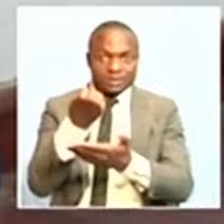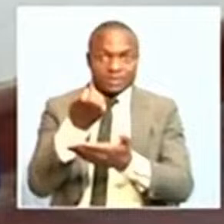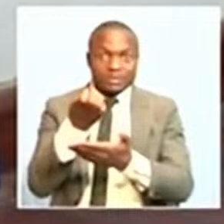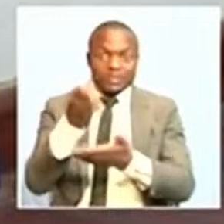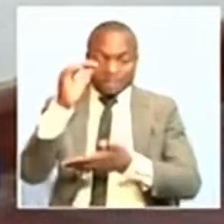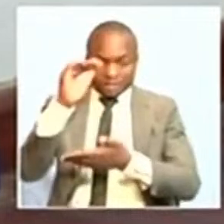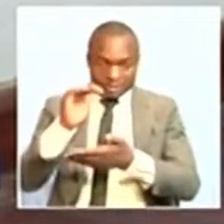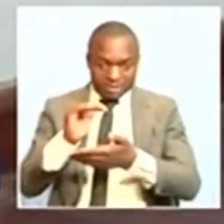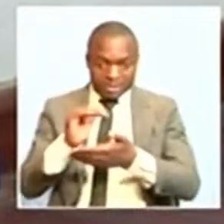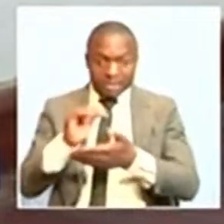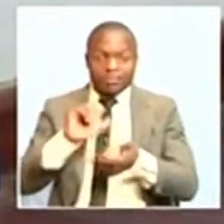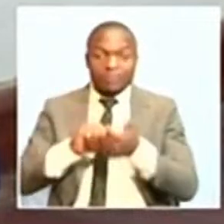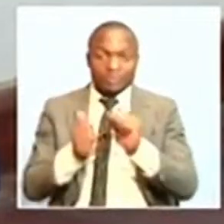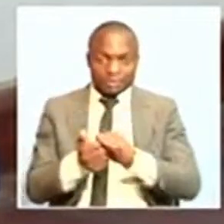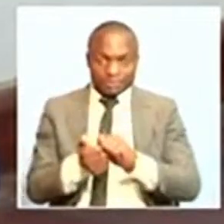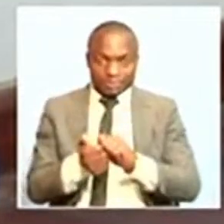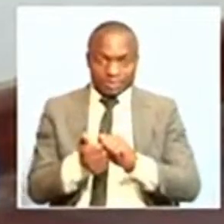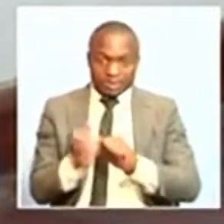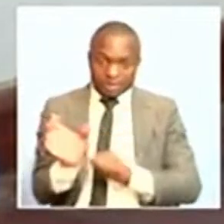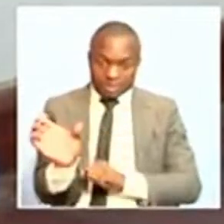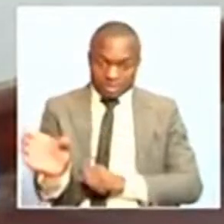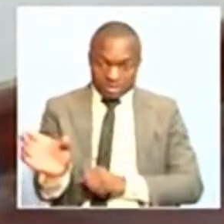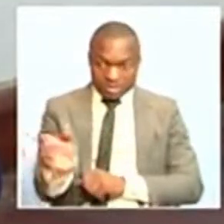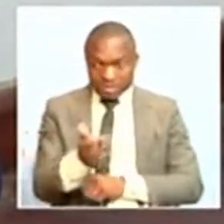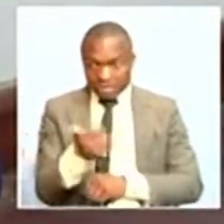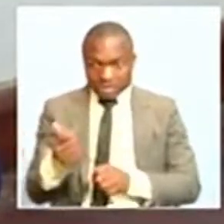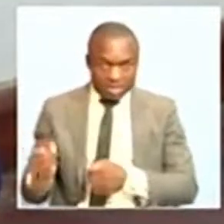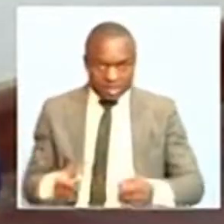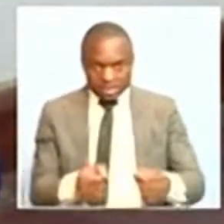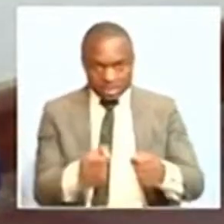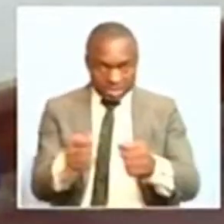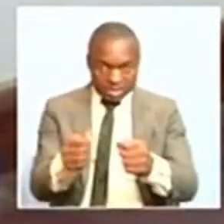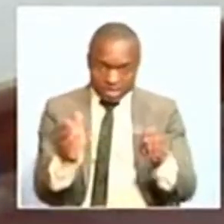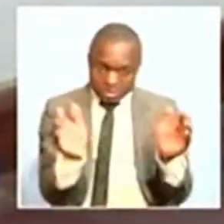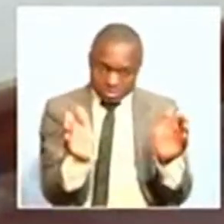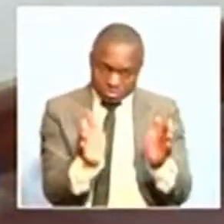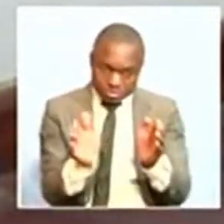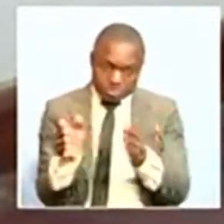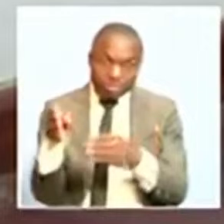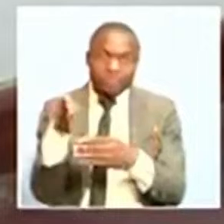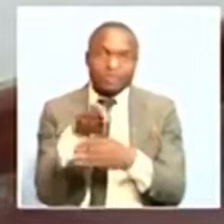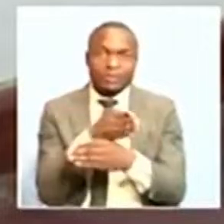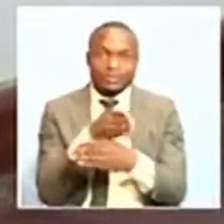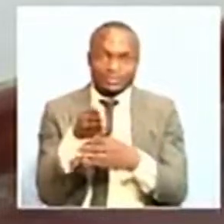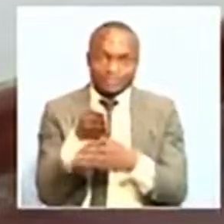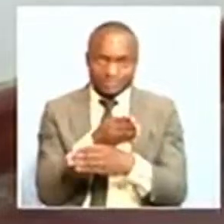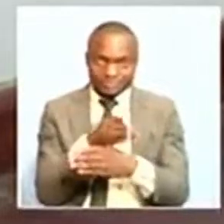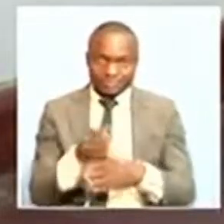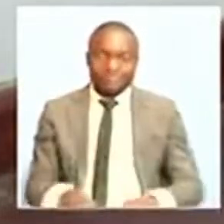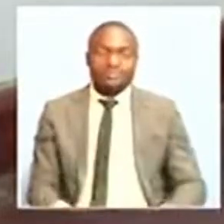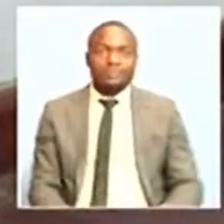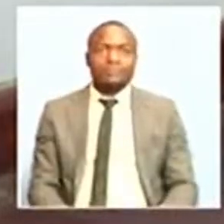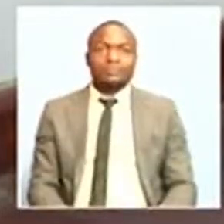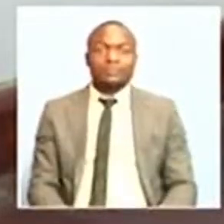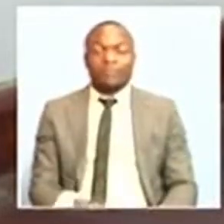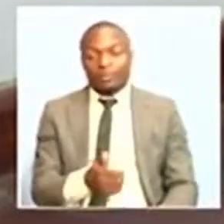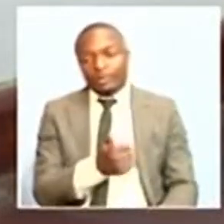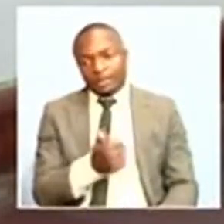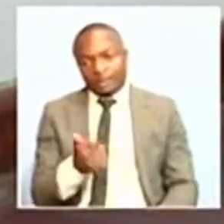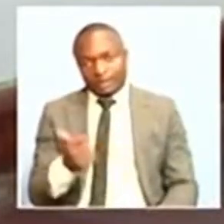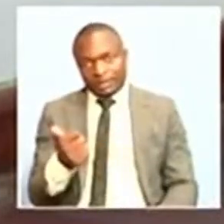on sectors such as certain strategic small businesses. Then the other